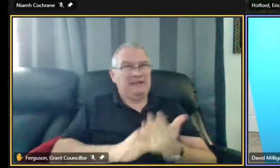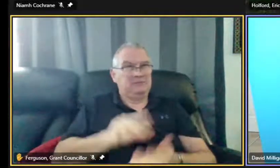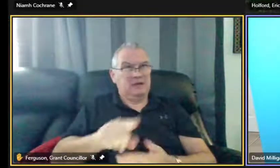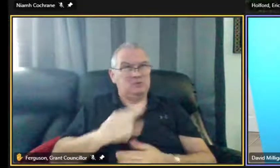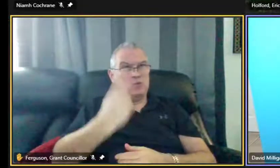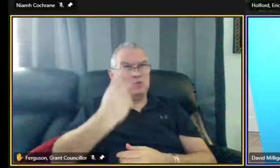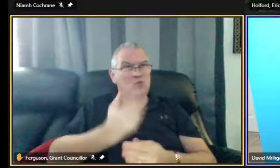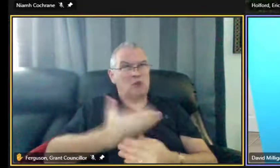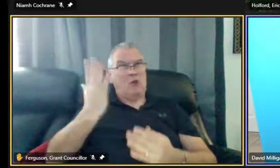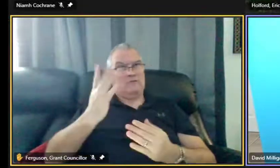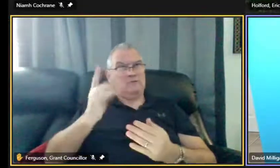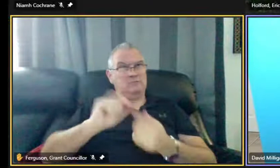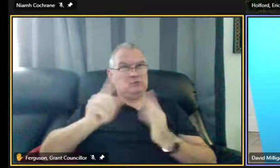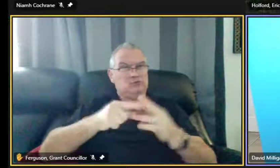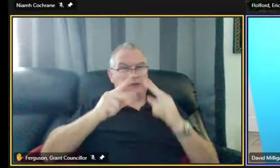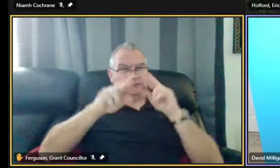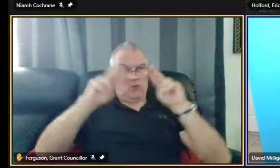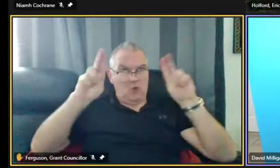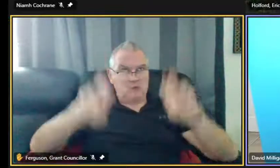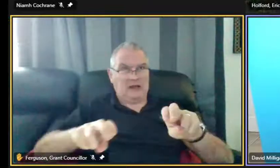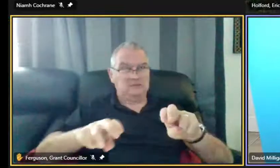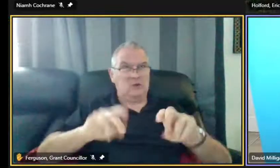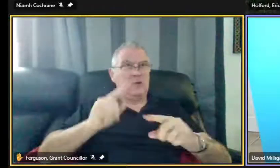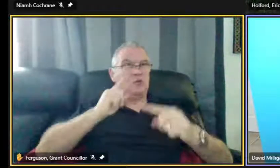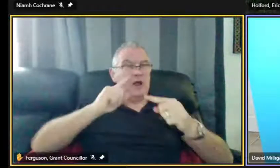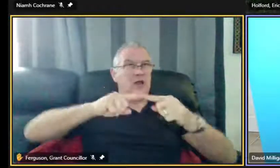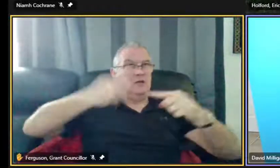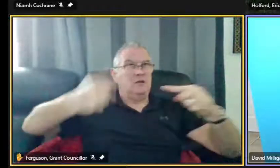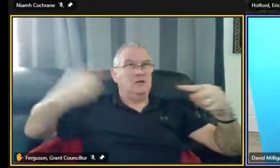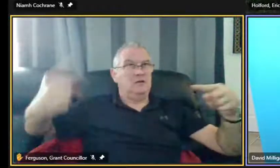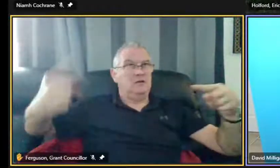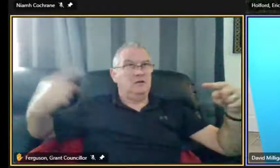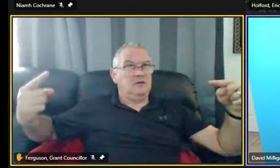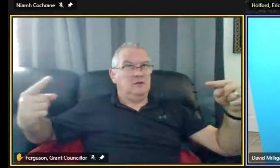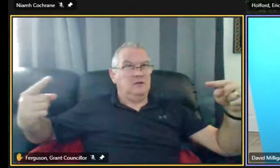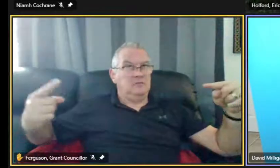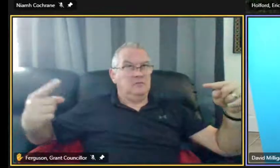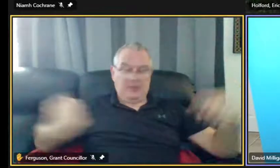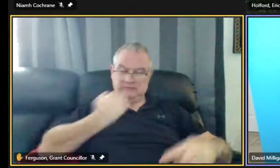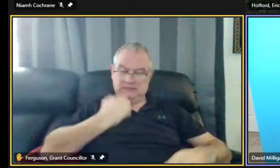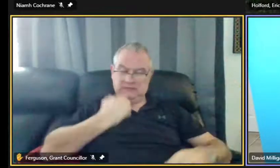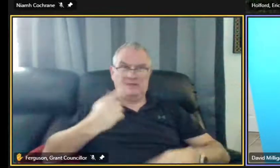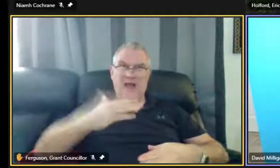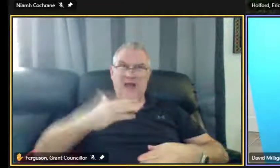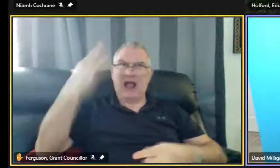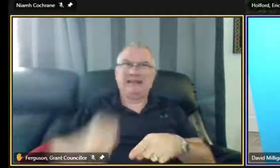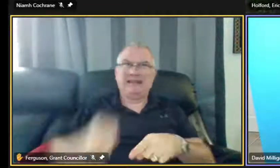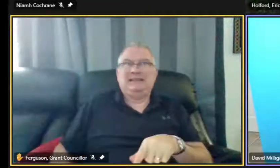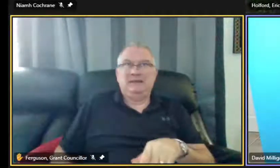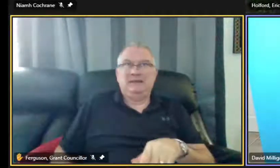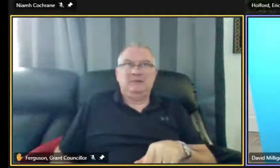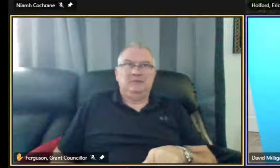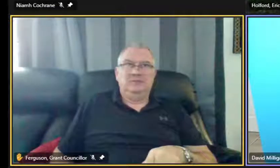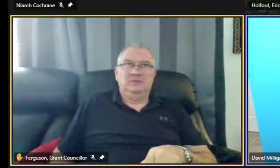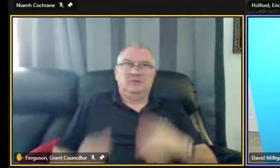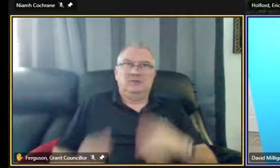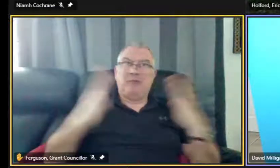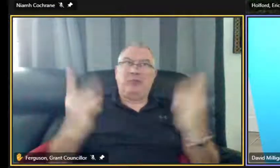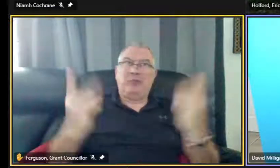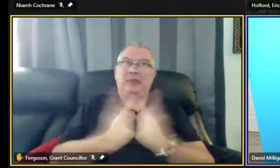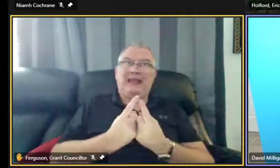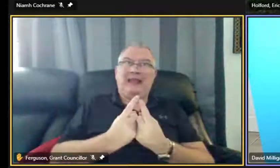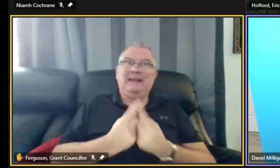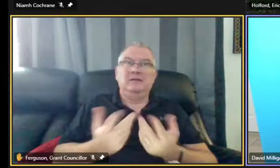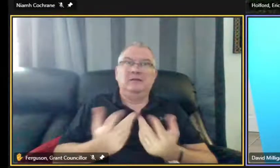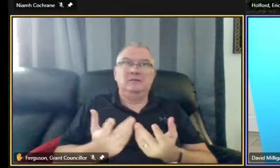which is a lot of days. We may have already covered this, but is this a one-off project, Lucan, or is this an ongoing thing? Because I